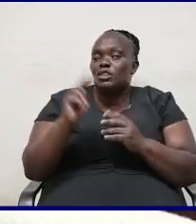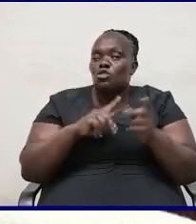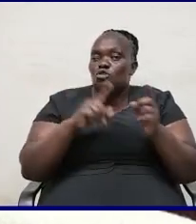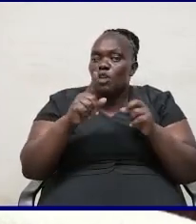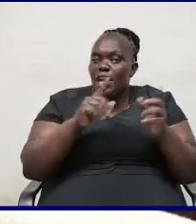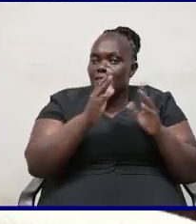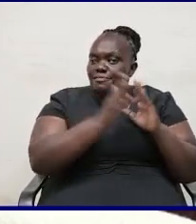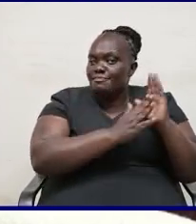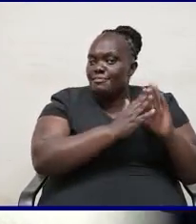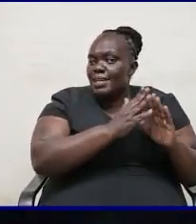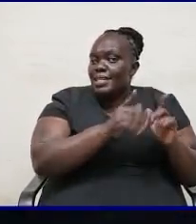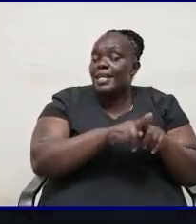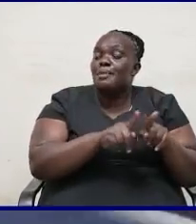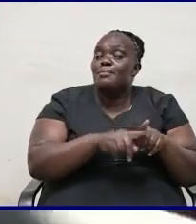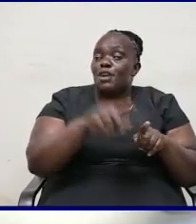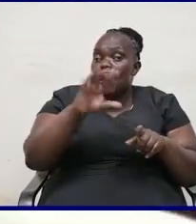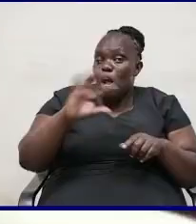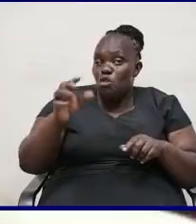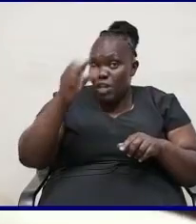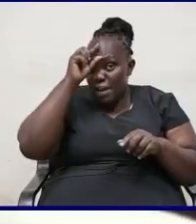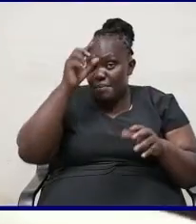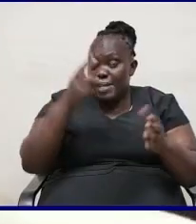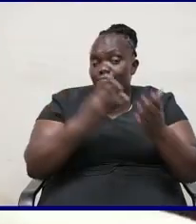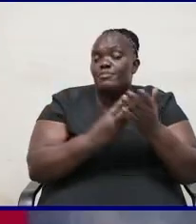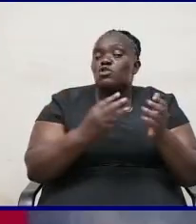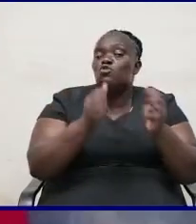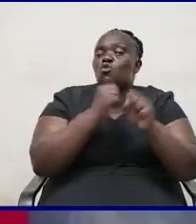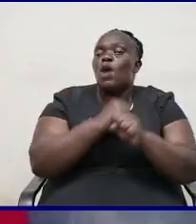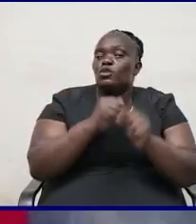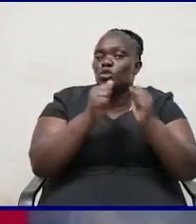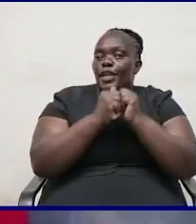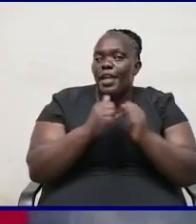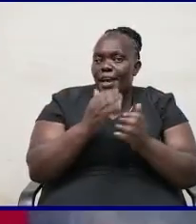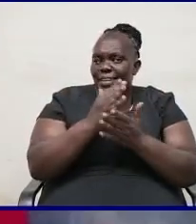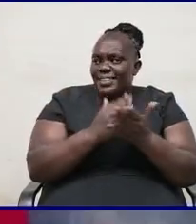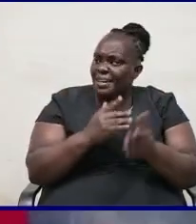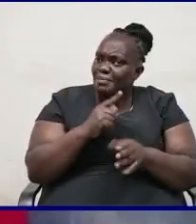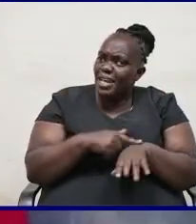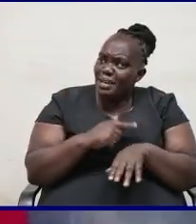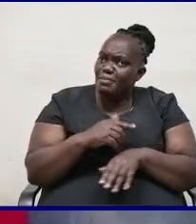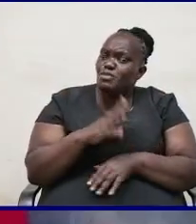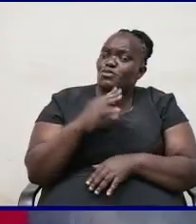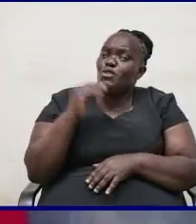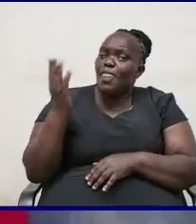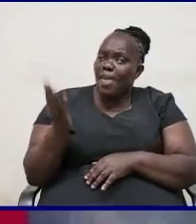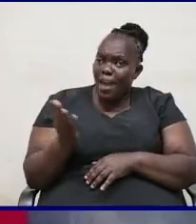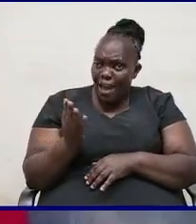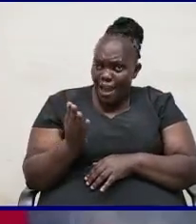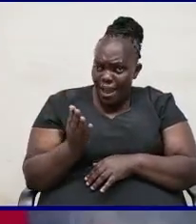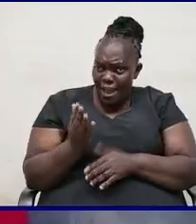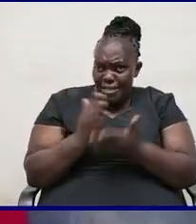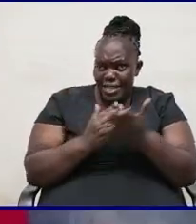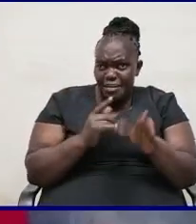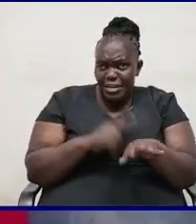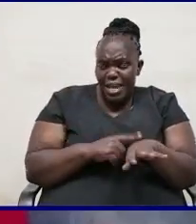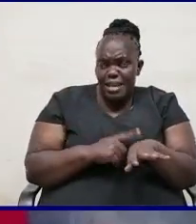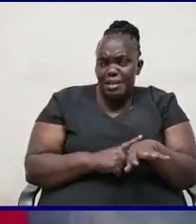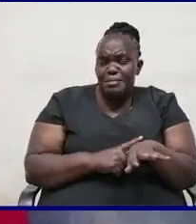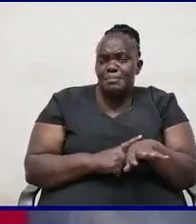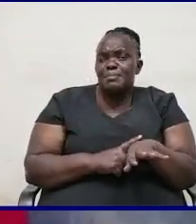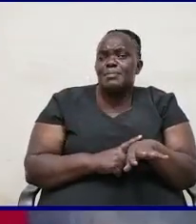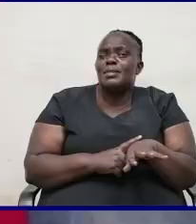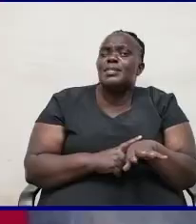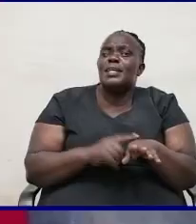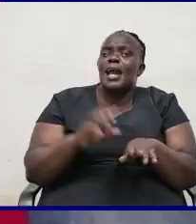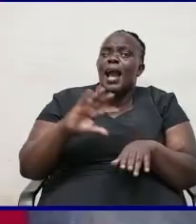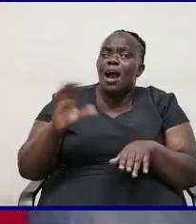we are doing this in partnership with the county government. Secondly, but sometimes before you even to go there, sometimes you get to feel like they